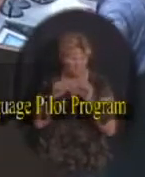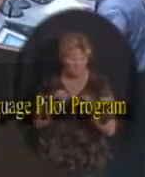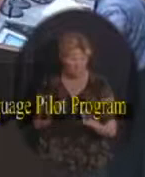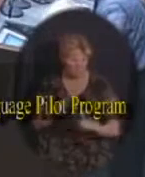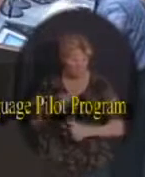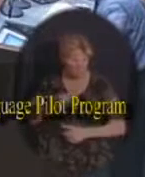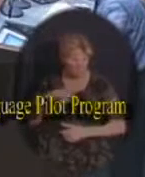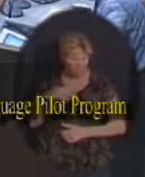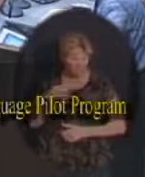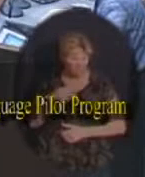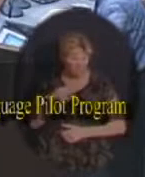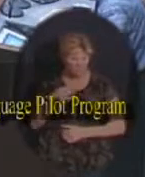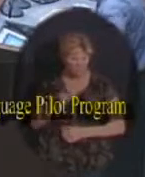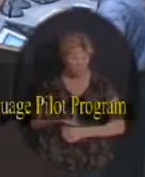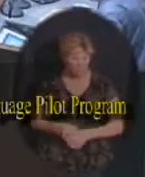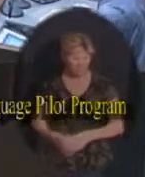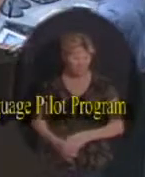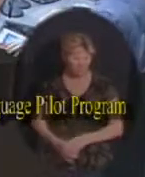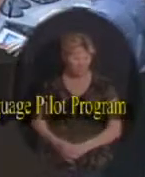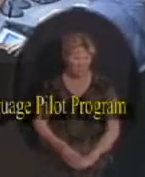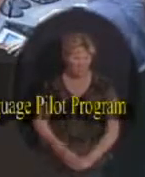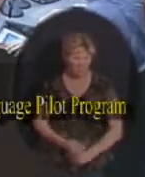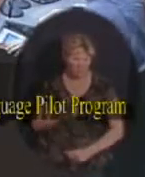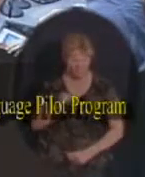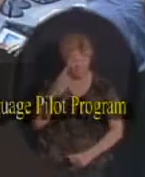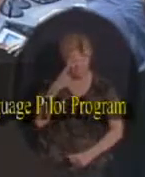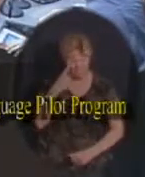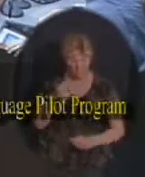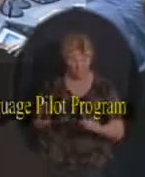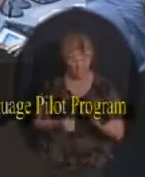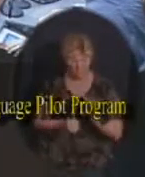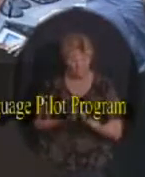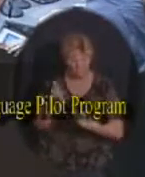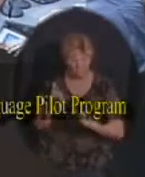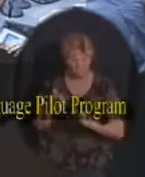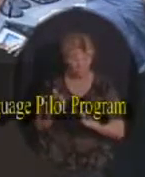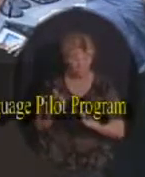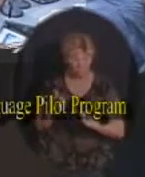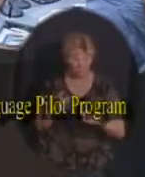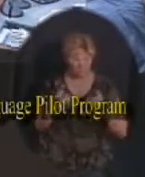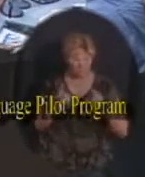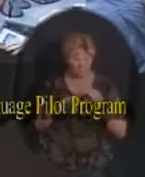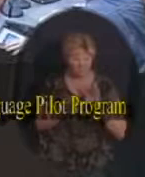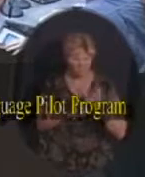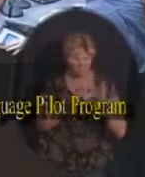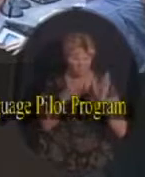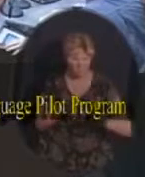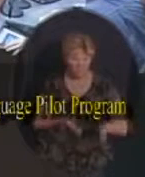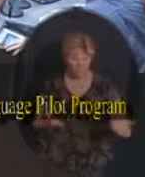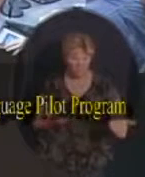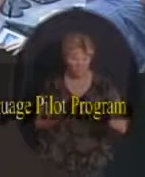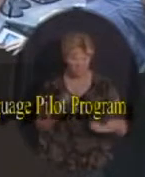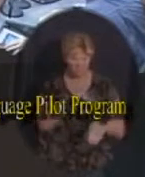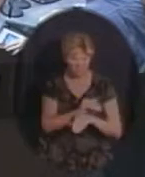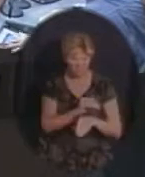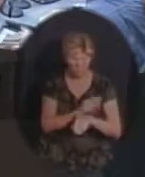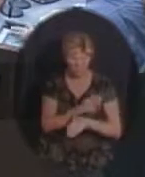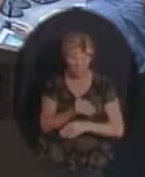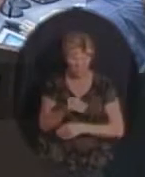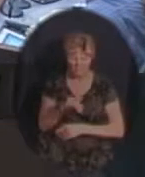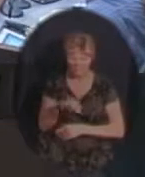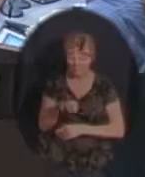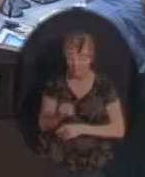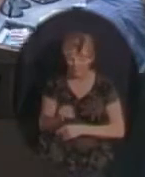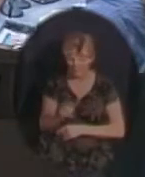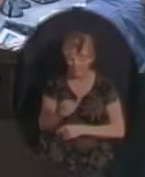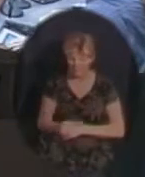And actually, I think a number of them are here tonight, or representatives from those schools. But yes, that would be our hope and desire, is that even if they were not in